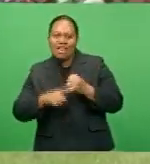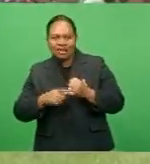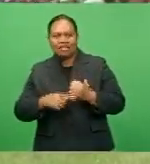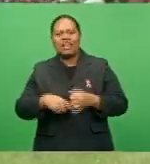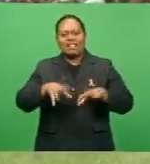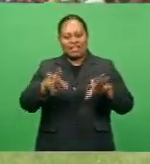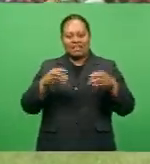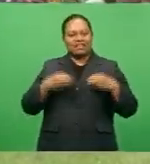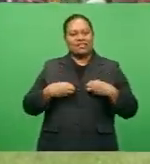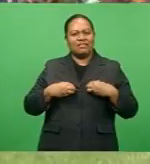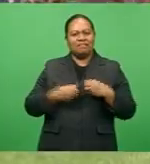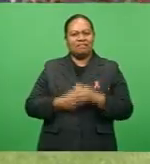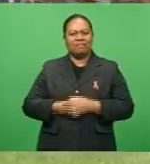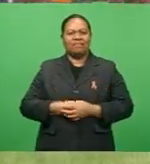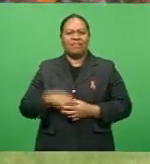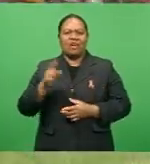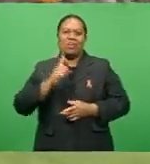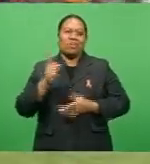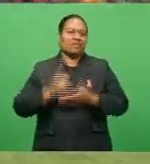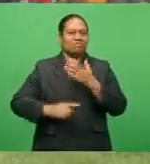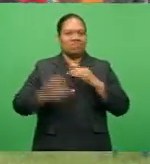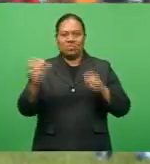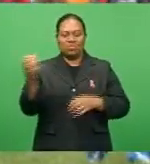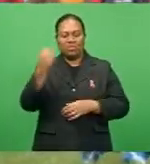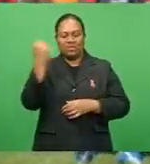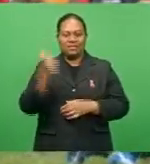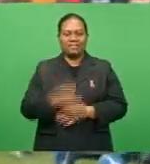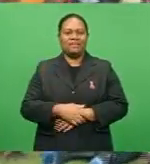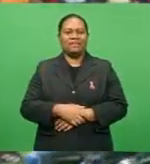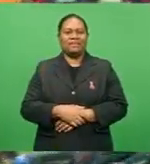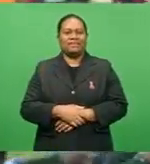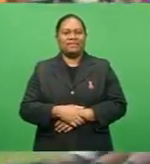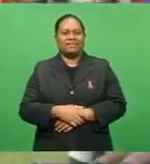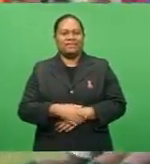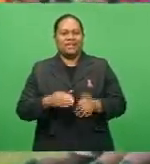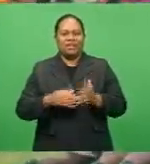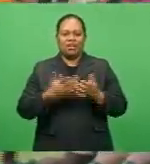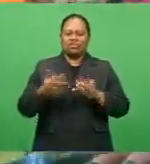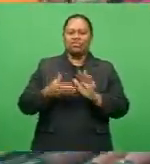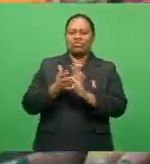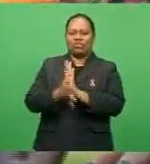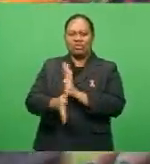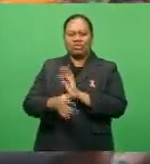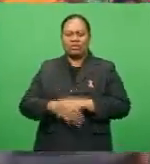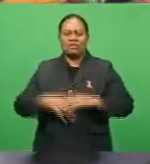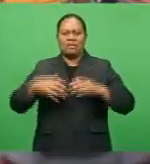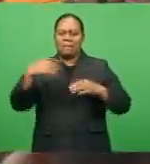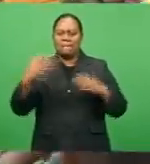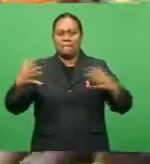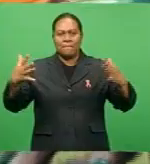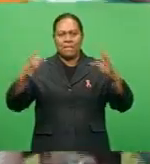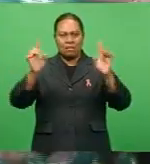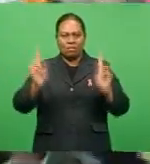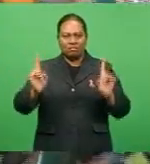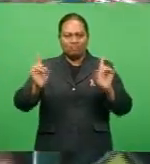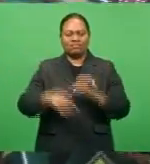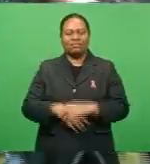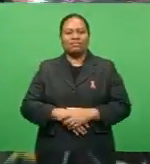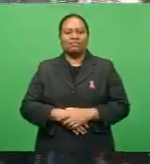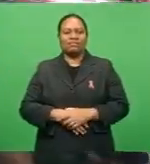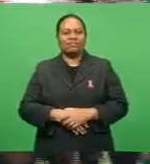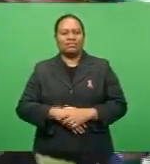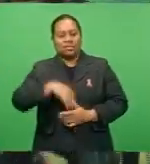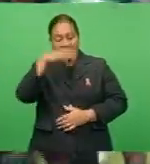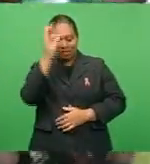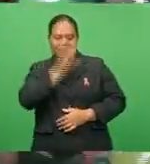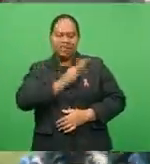2021 Skipper Cup competition. This is after it defeated Naitasiri 24-19 in round 13 of the Skipper Cup at the Nakelo District